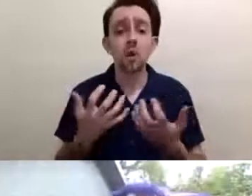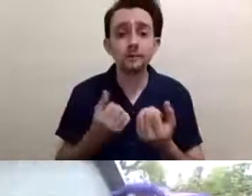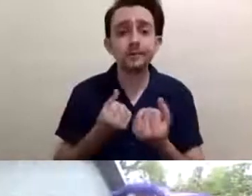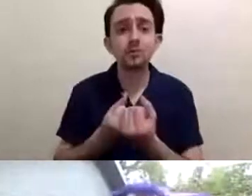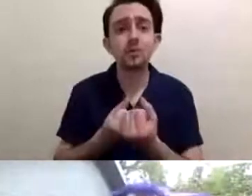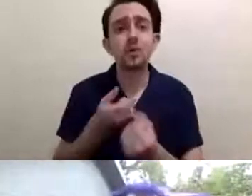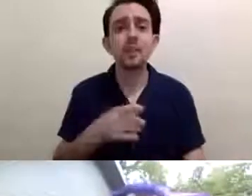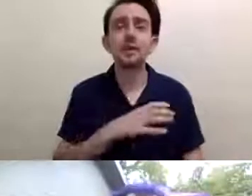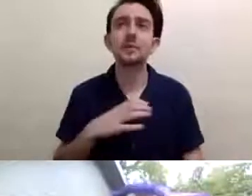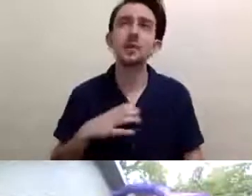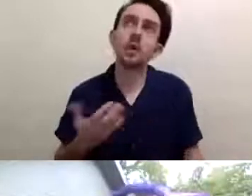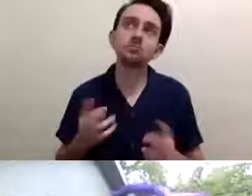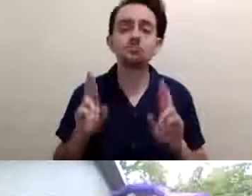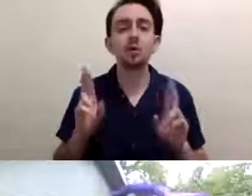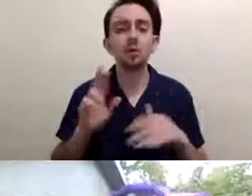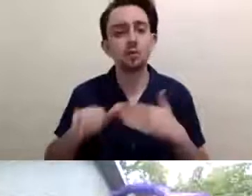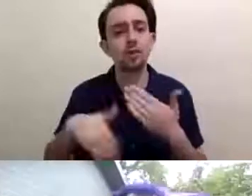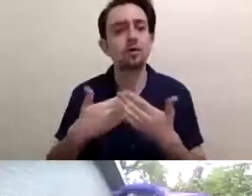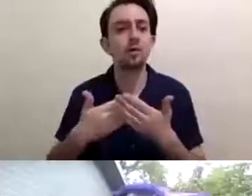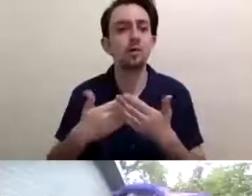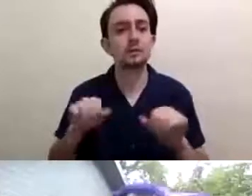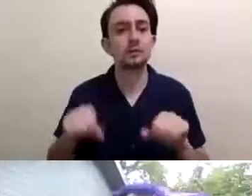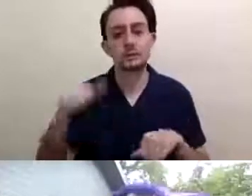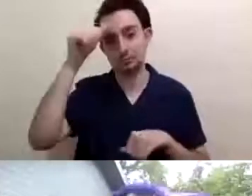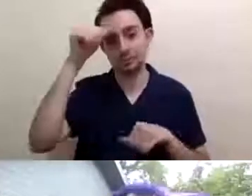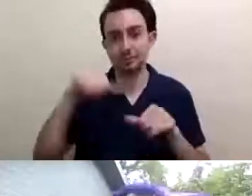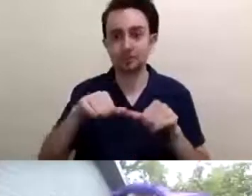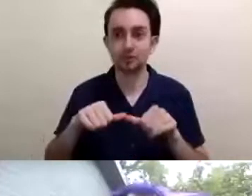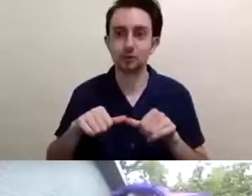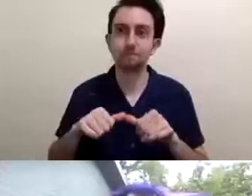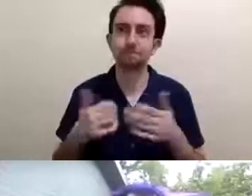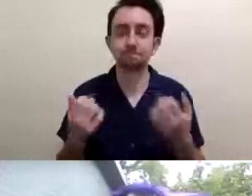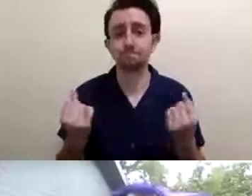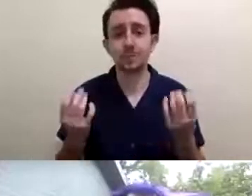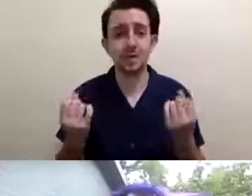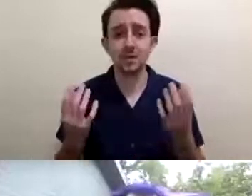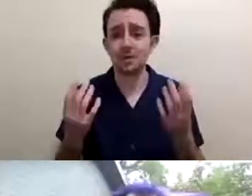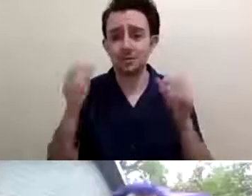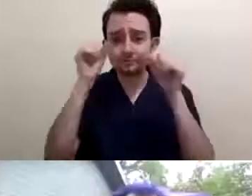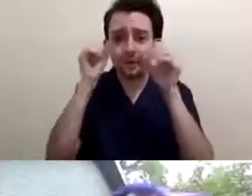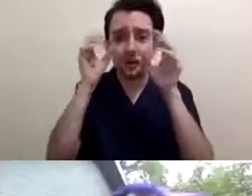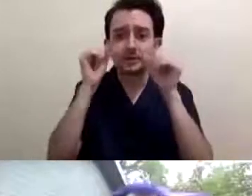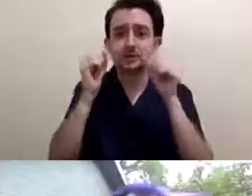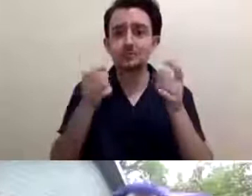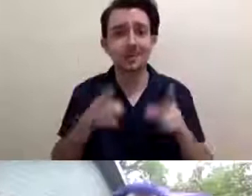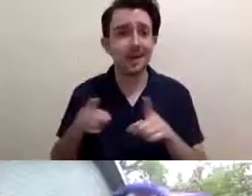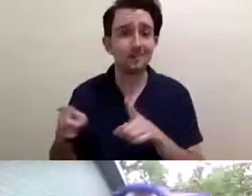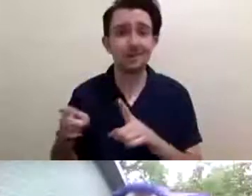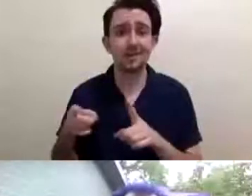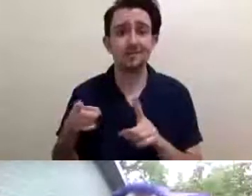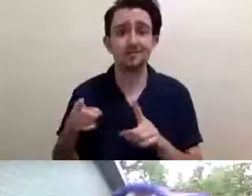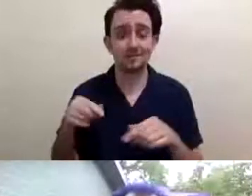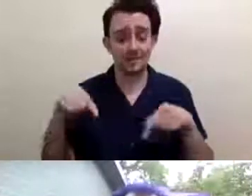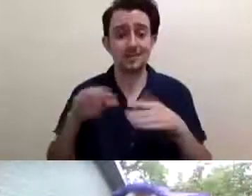hope we're all remembering that there's so many amazing things happening in our city that need support now. They